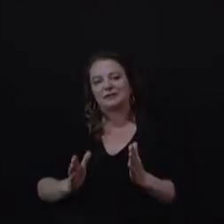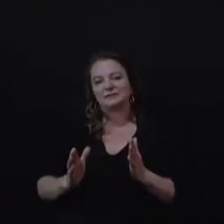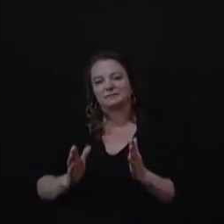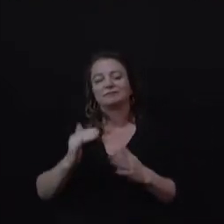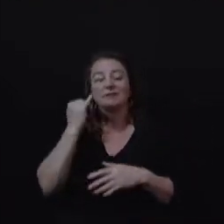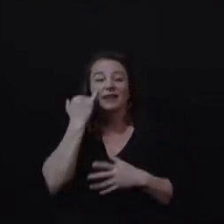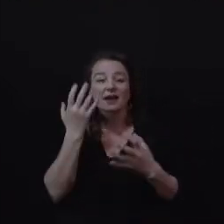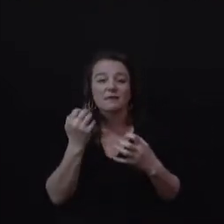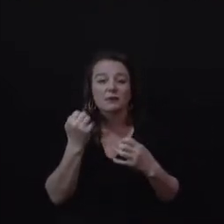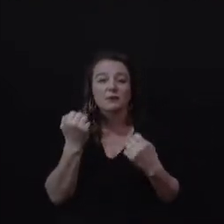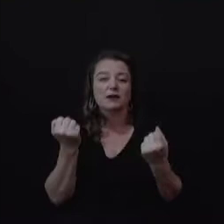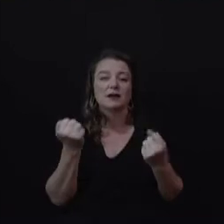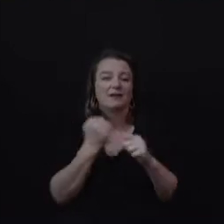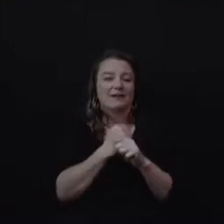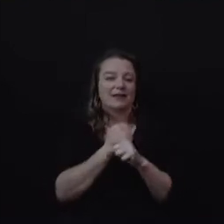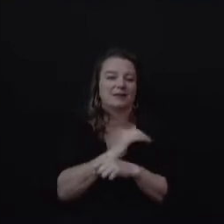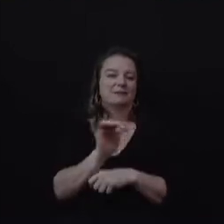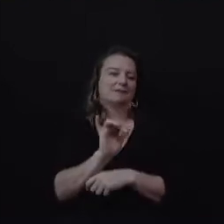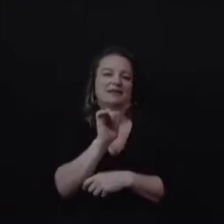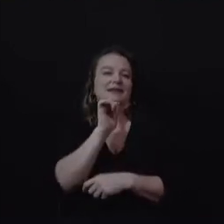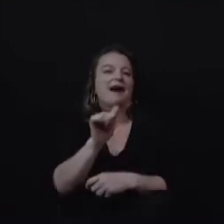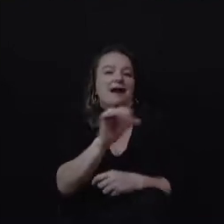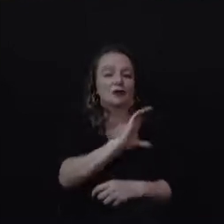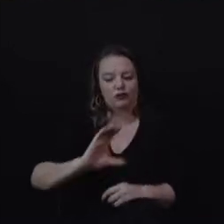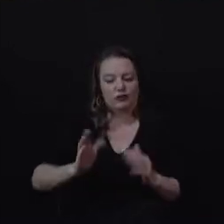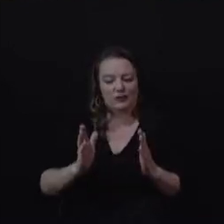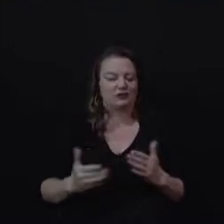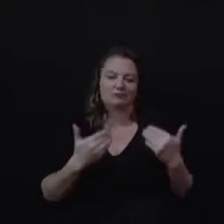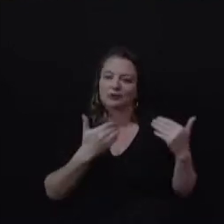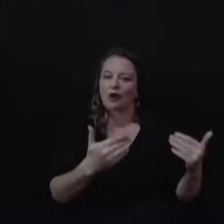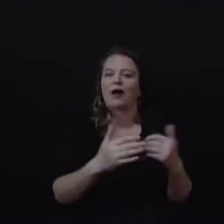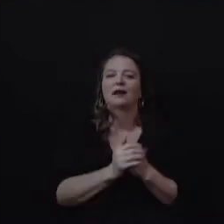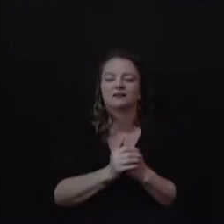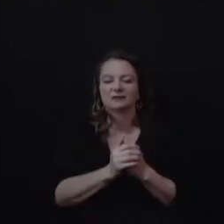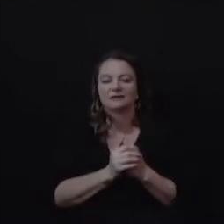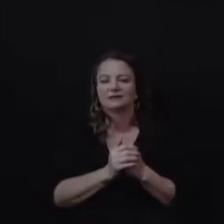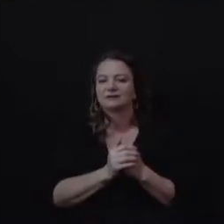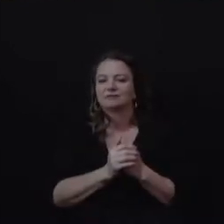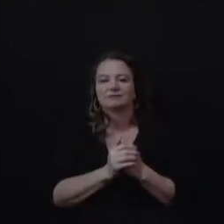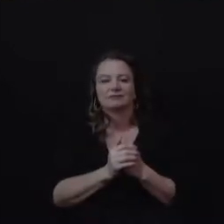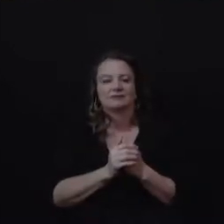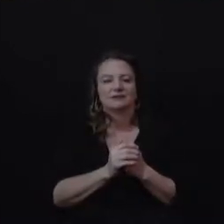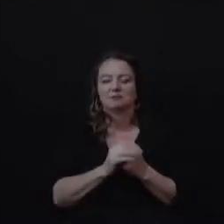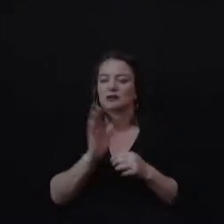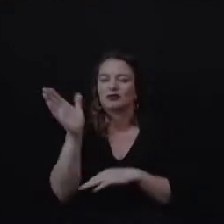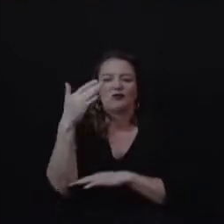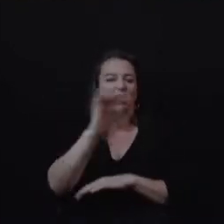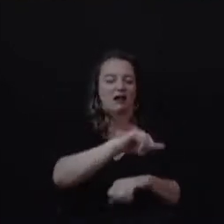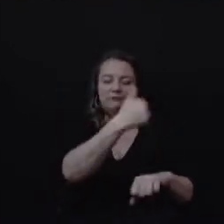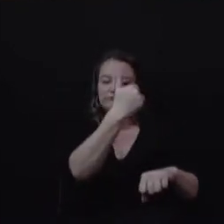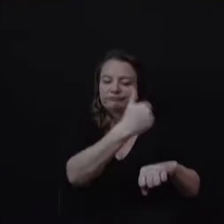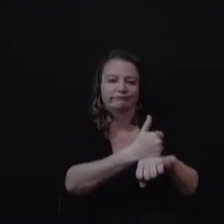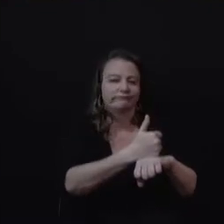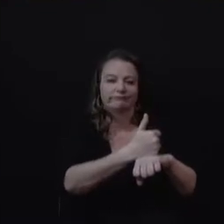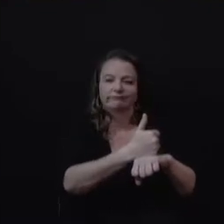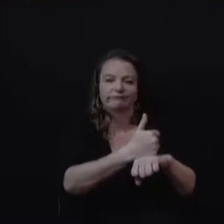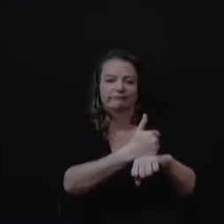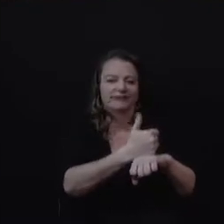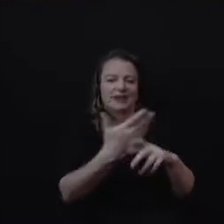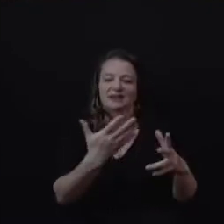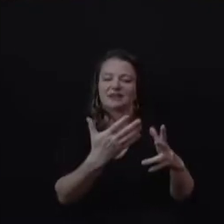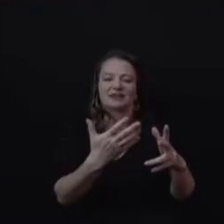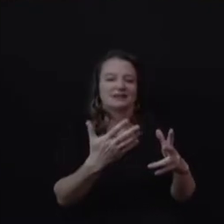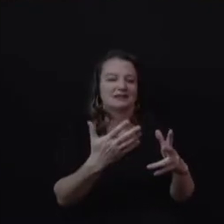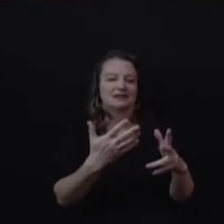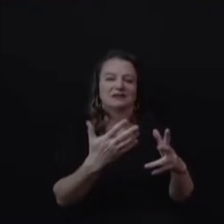want to fight them not as a Christian, you go at it. You fall, put your flag in the sand, fall on the sword,